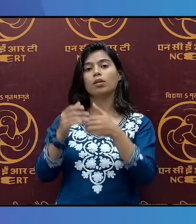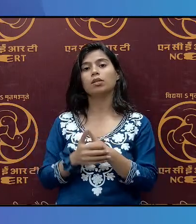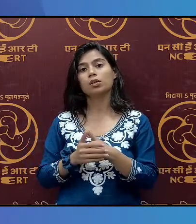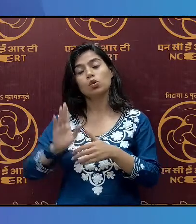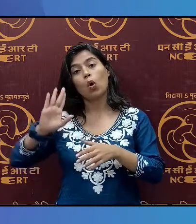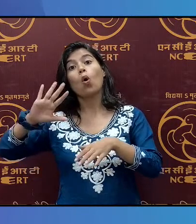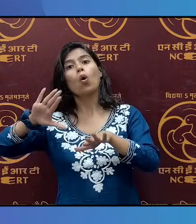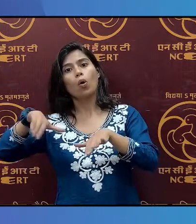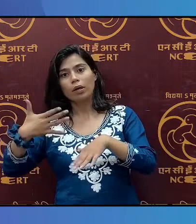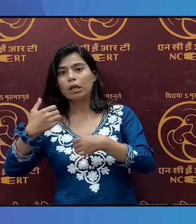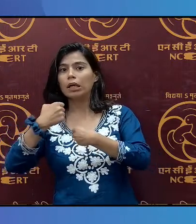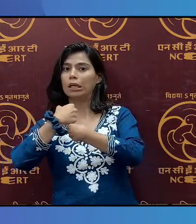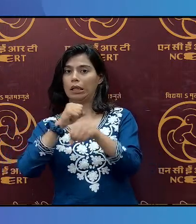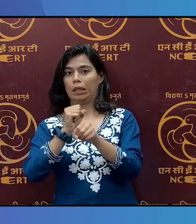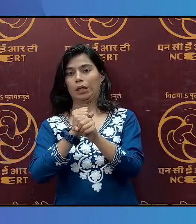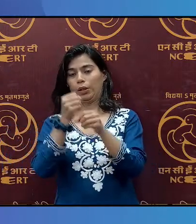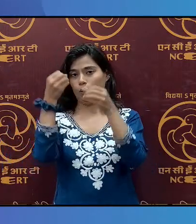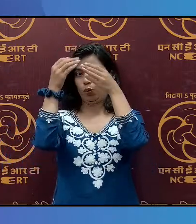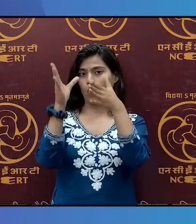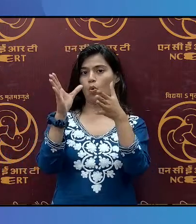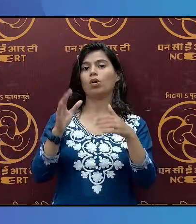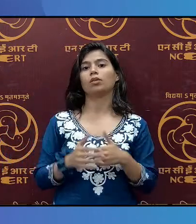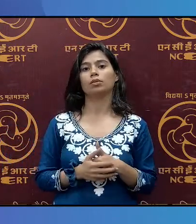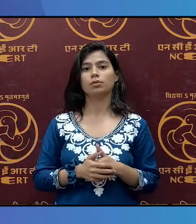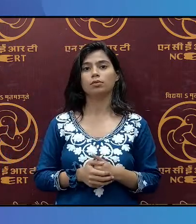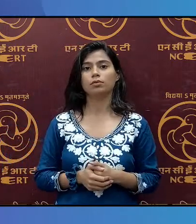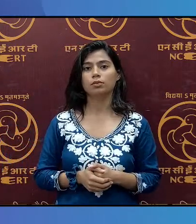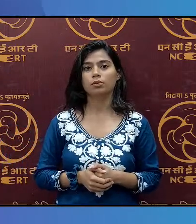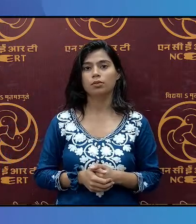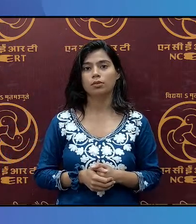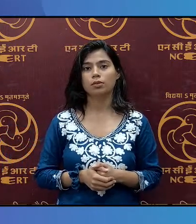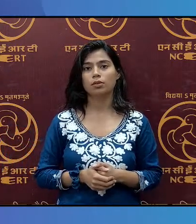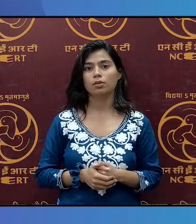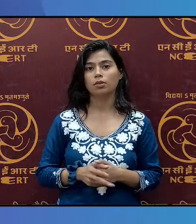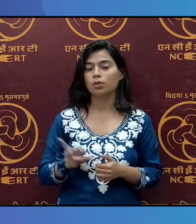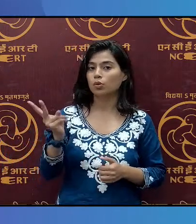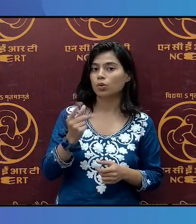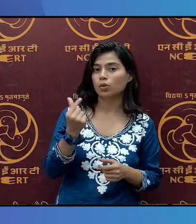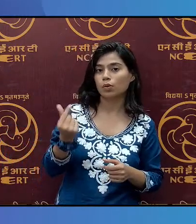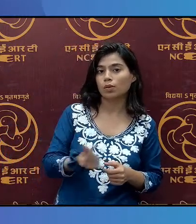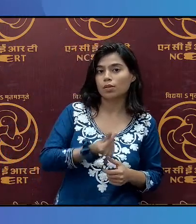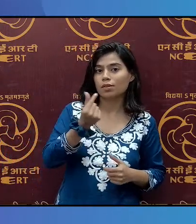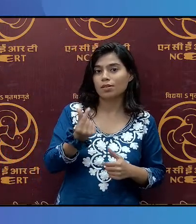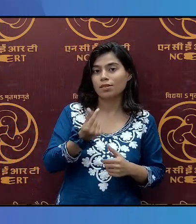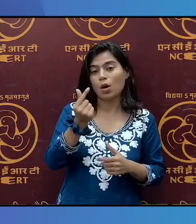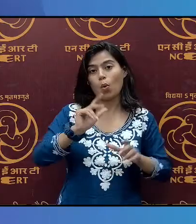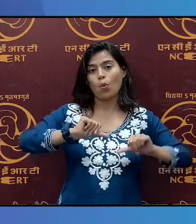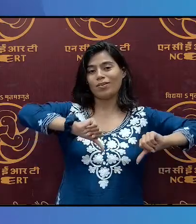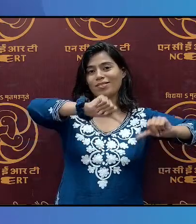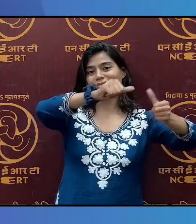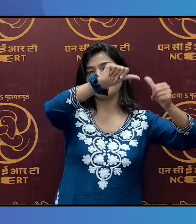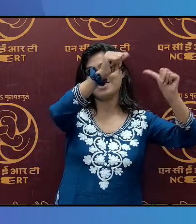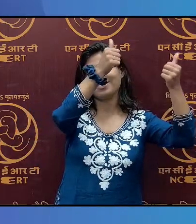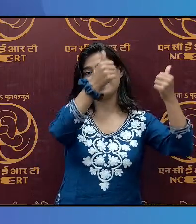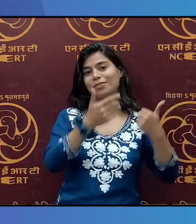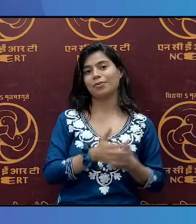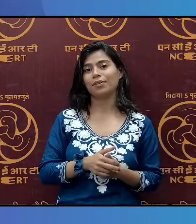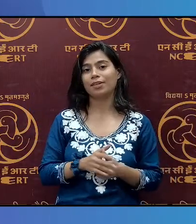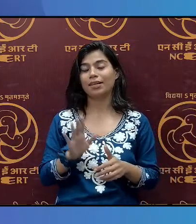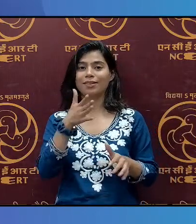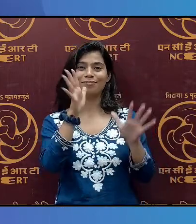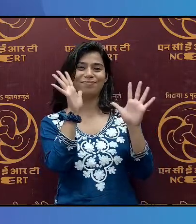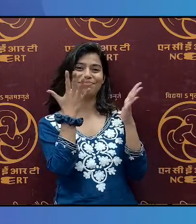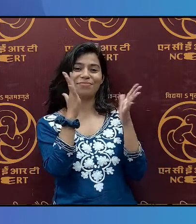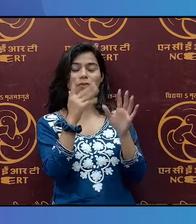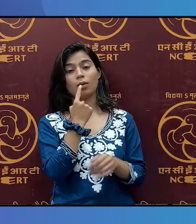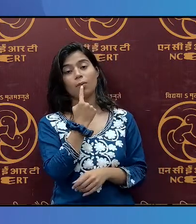knowledge into your own problem solving activities, which assures you to acquire success in majority Yeah, of the really appreciate